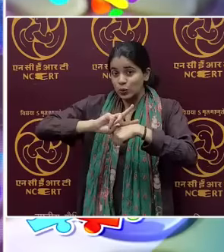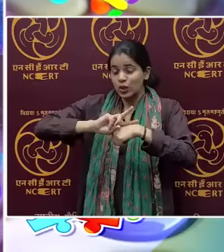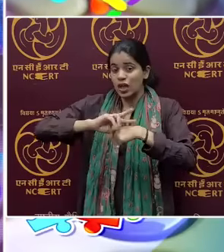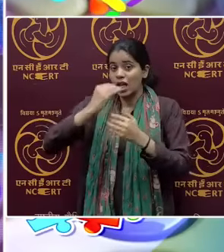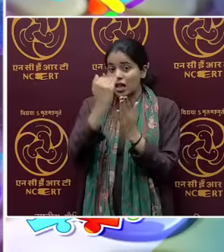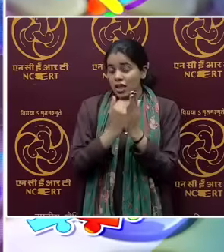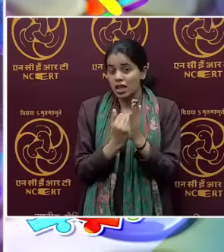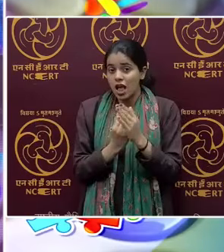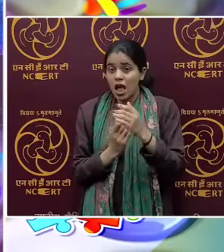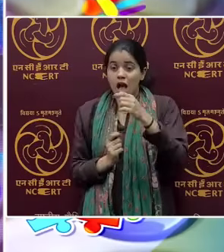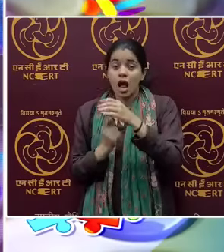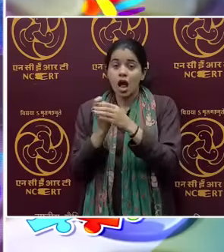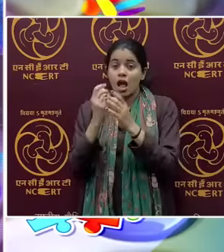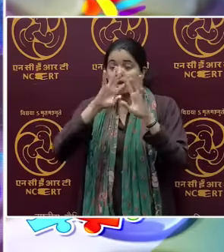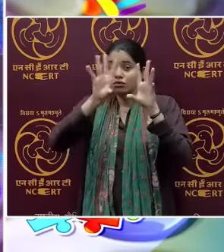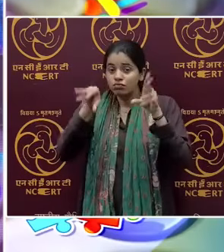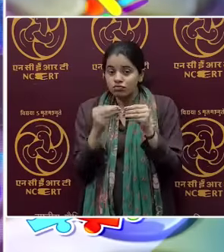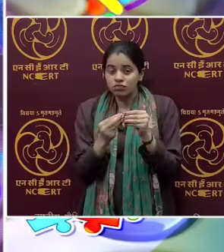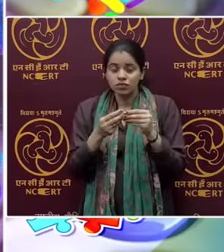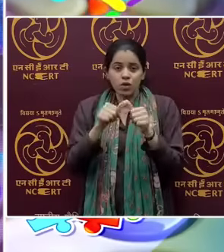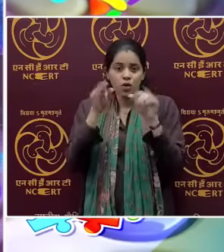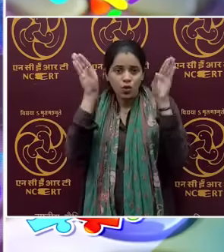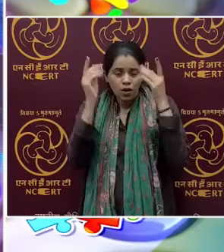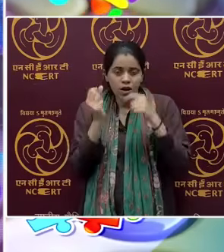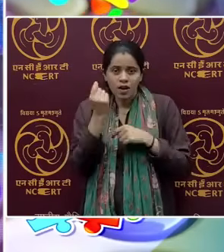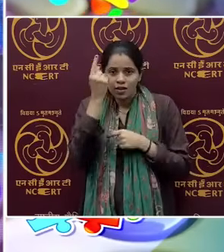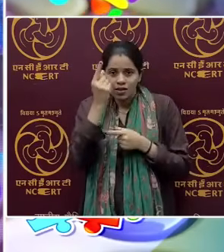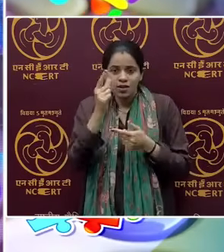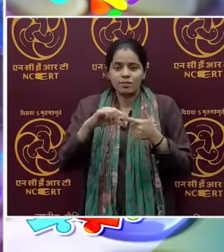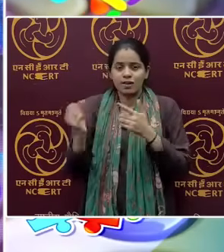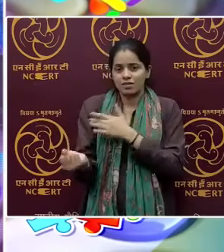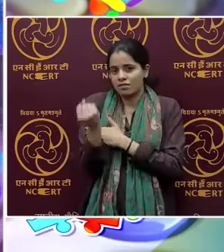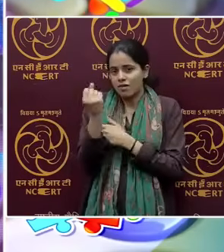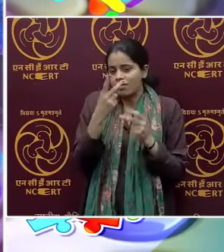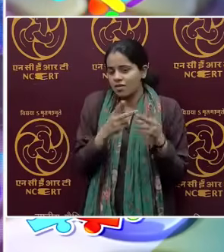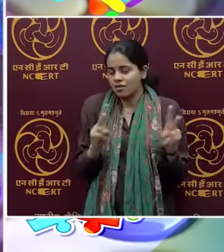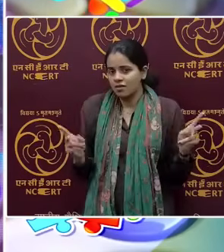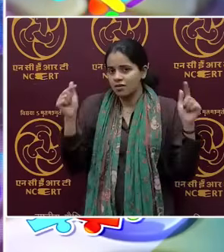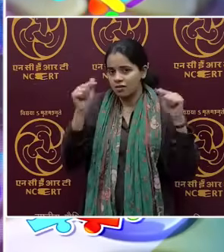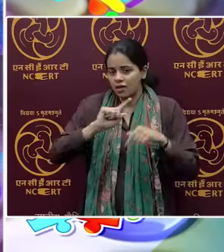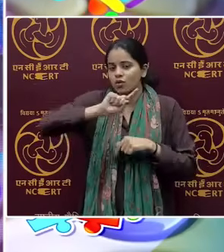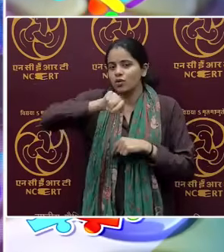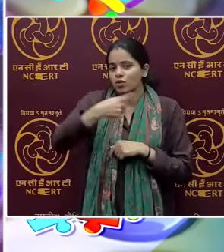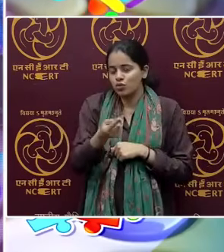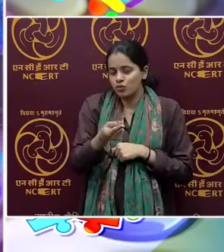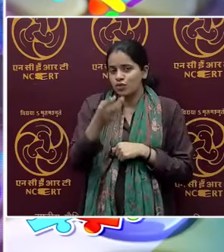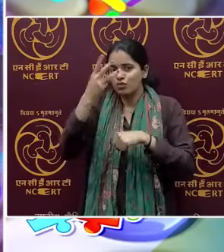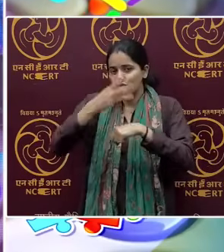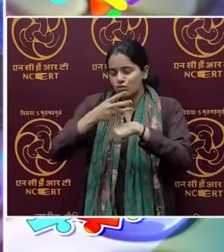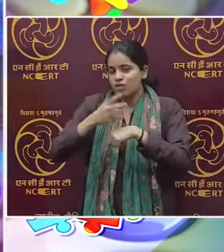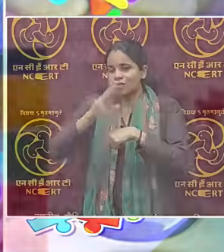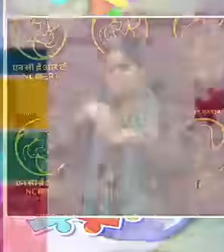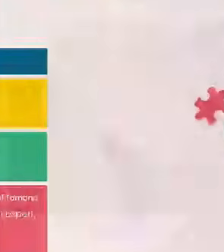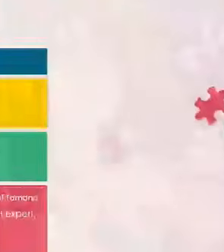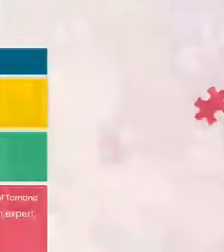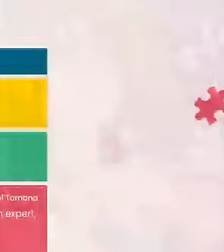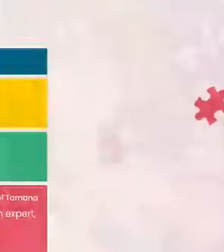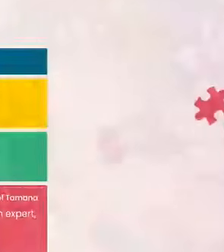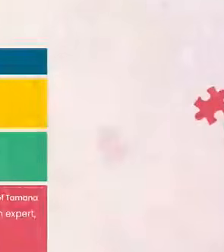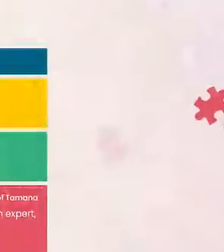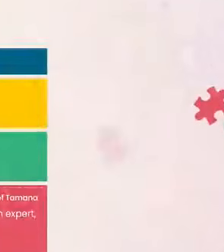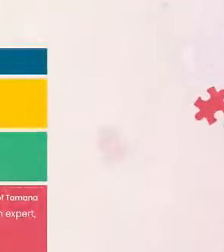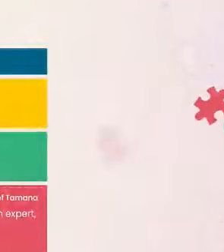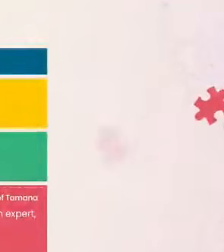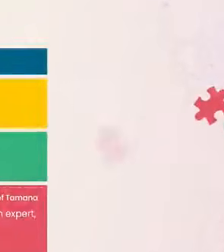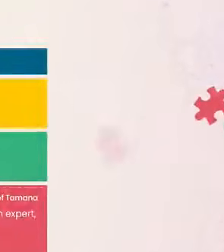the umbrella theme of understanding autism, seeing strengths beyond differences. And tomorrow on day 3 we will be bringing you another topic, which